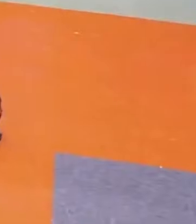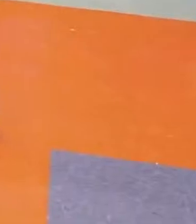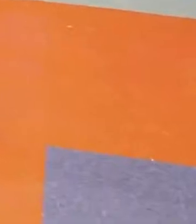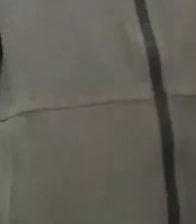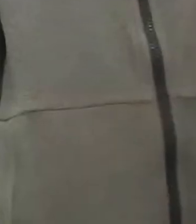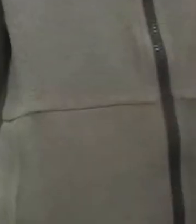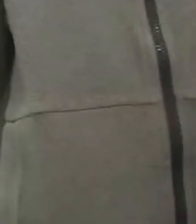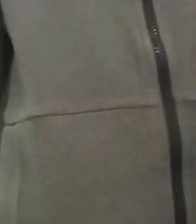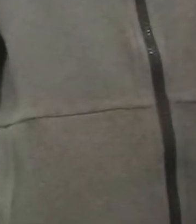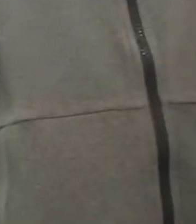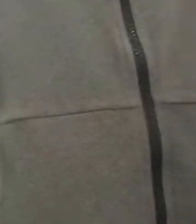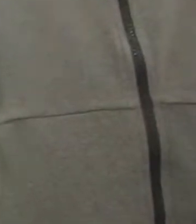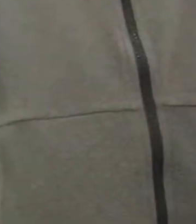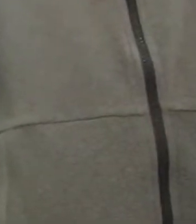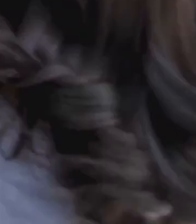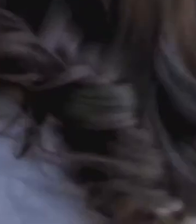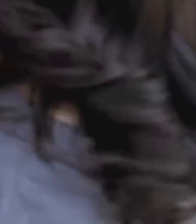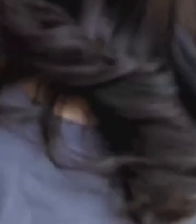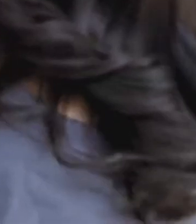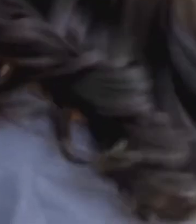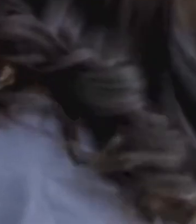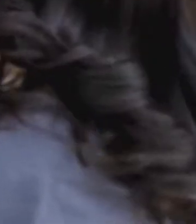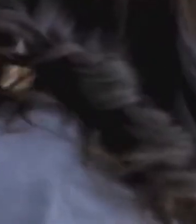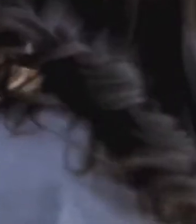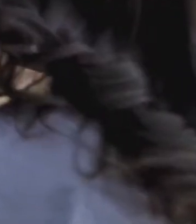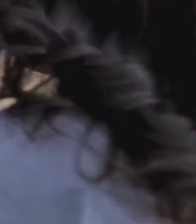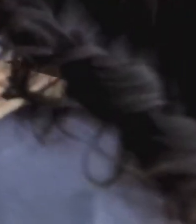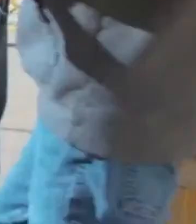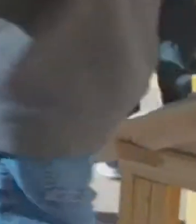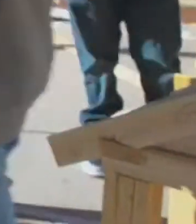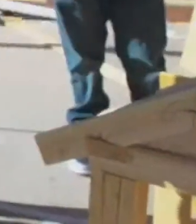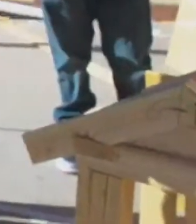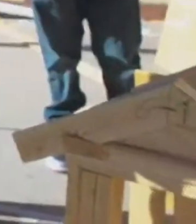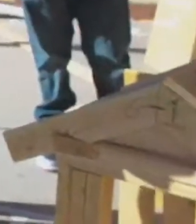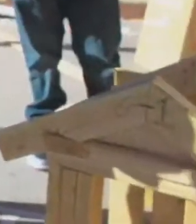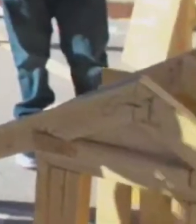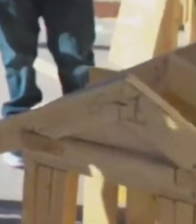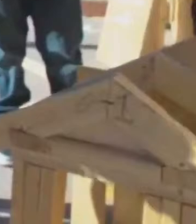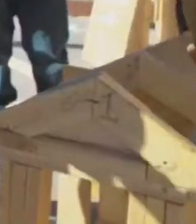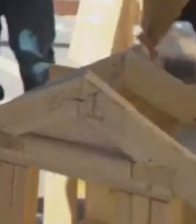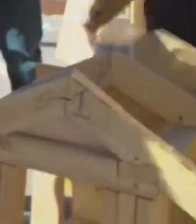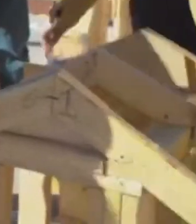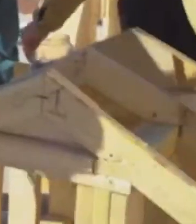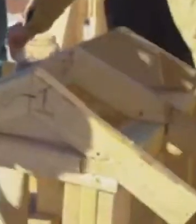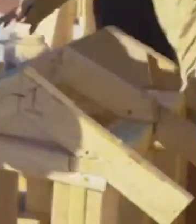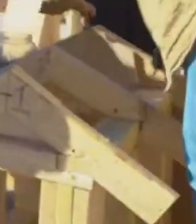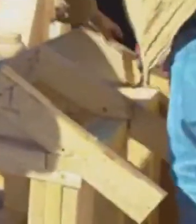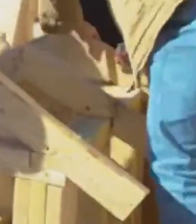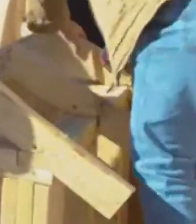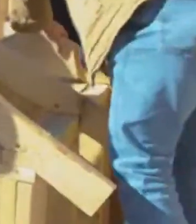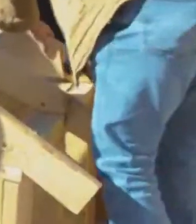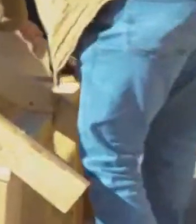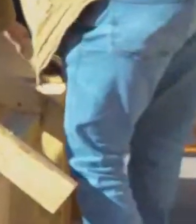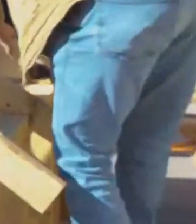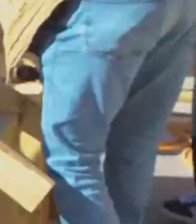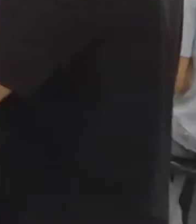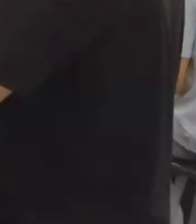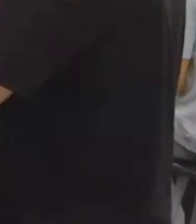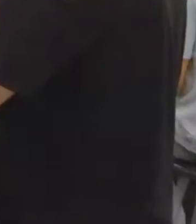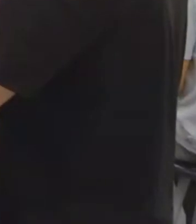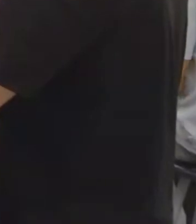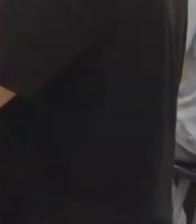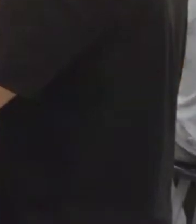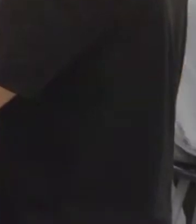CTE isn't just a program, it's a journey. Across Clark County, students are exploring careers in